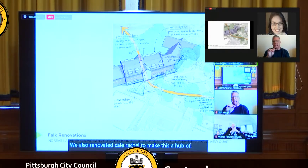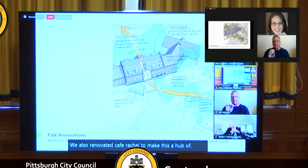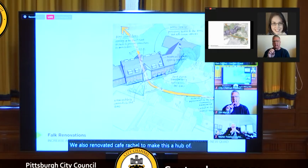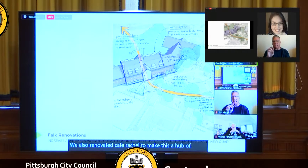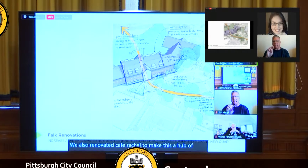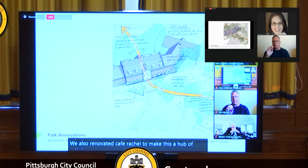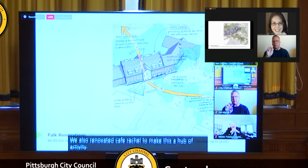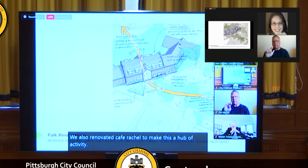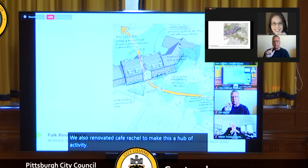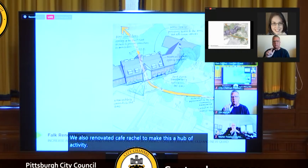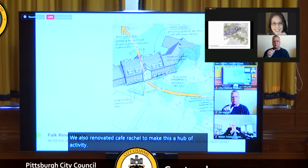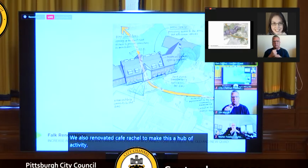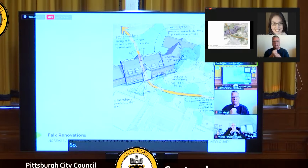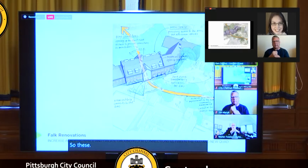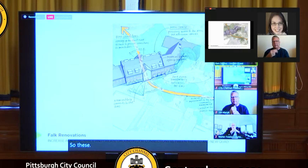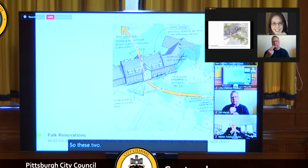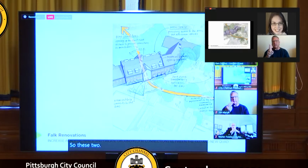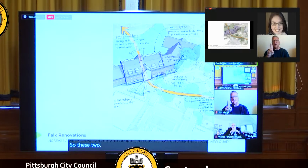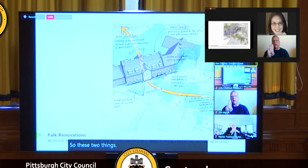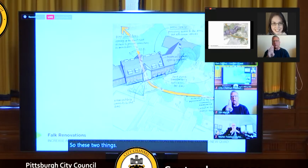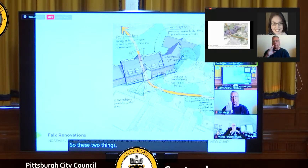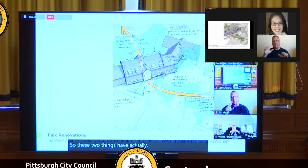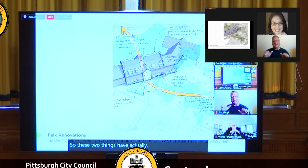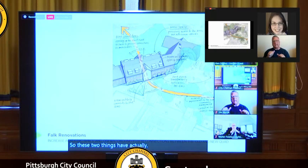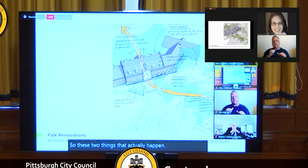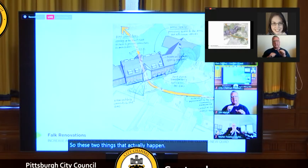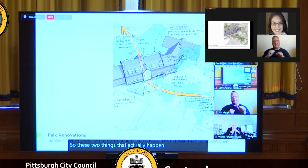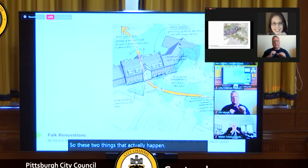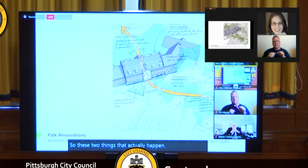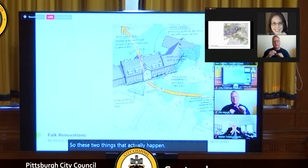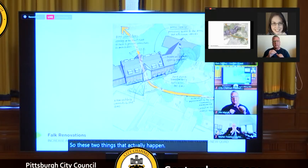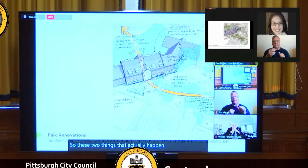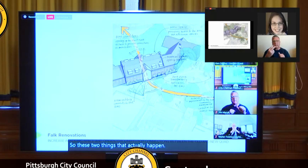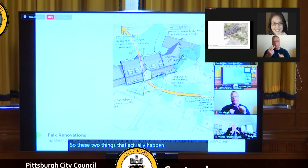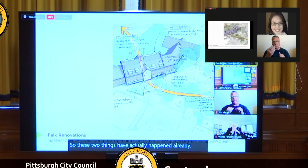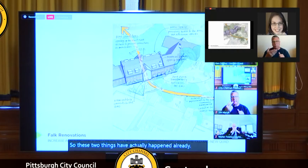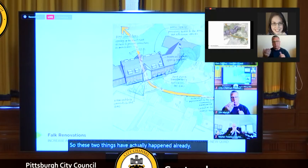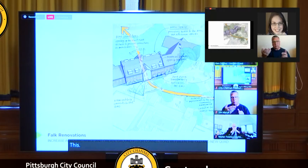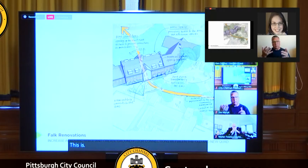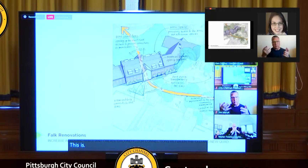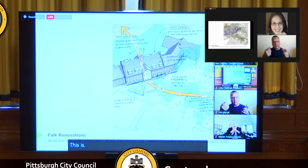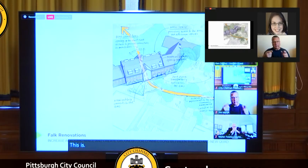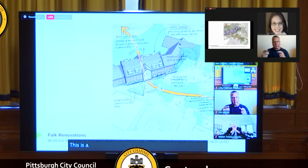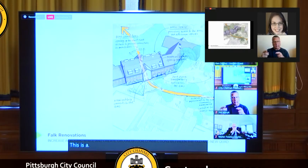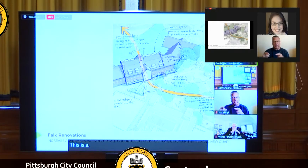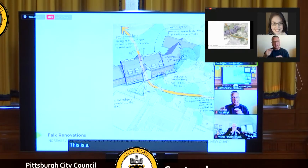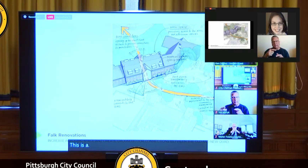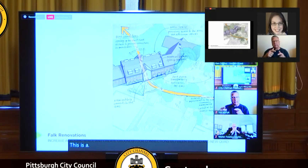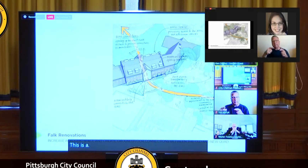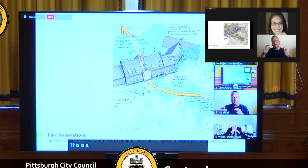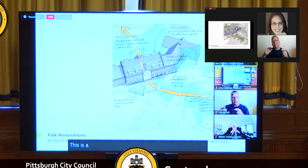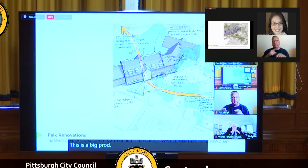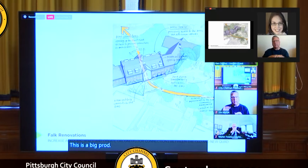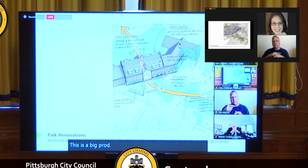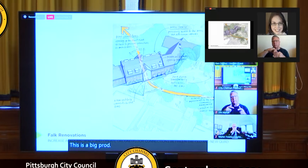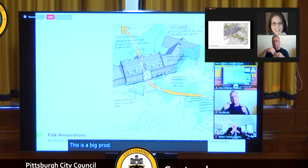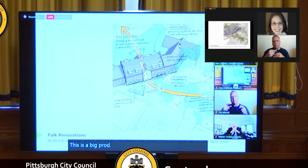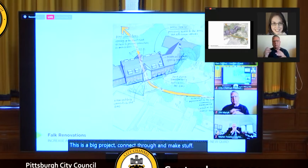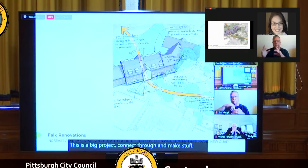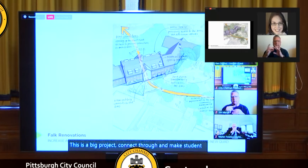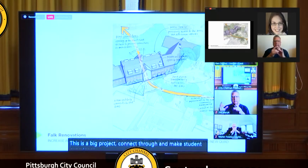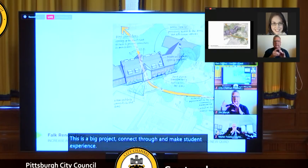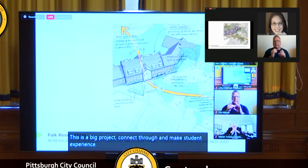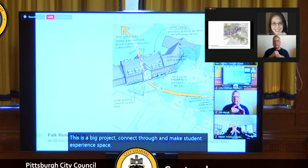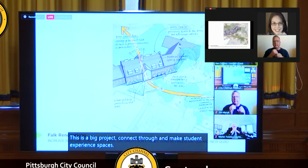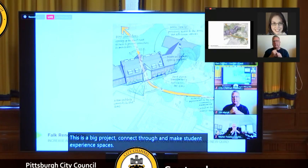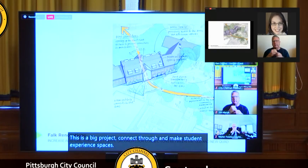activity. So these 2 things have actually happened already. This is a big project to connect through and make student experience